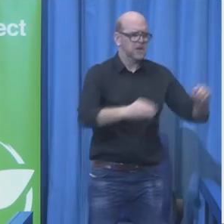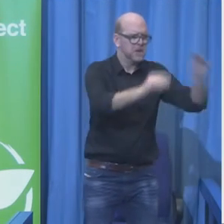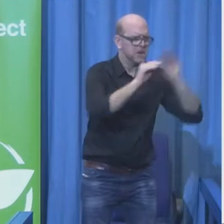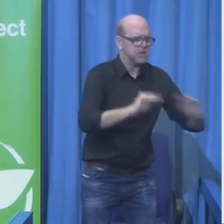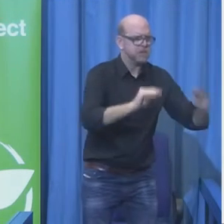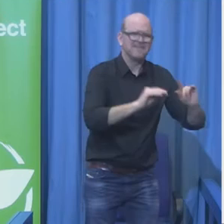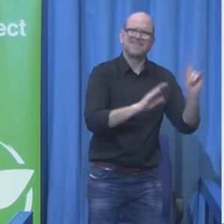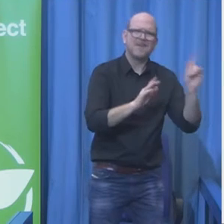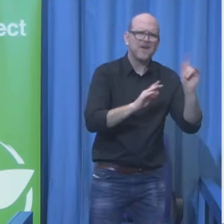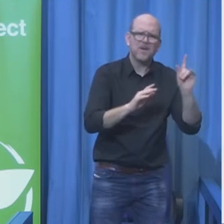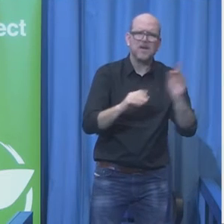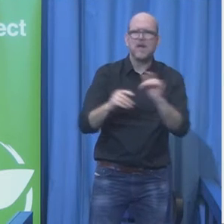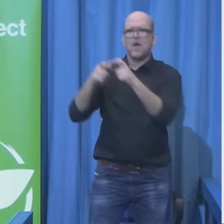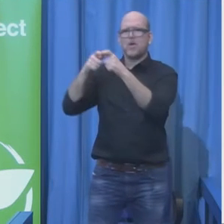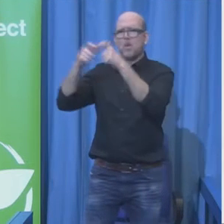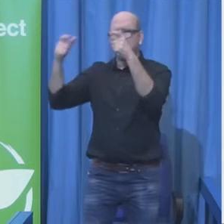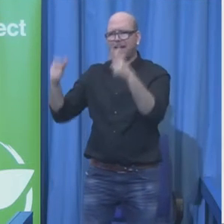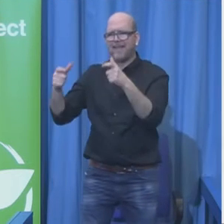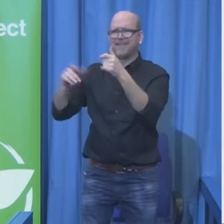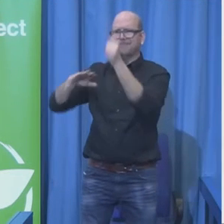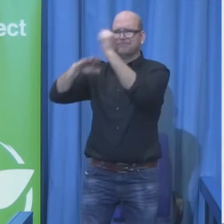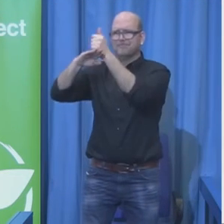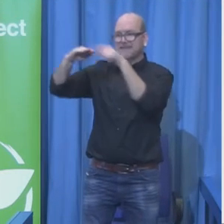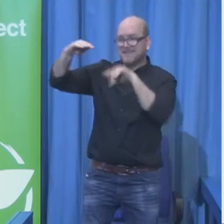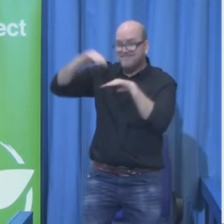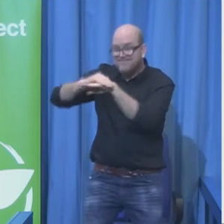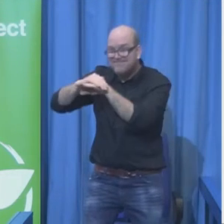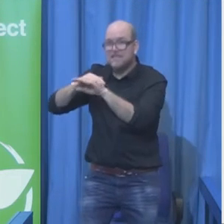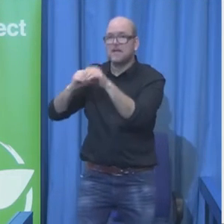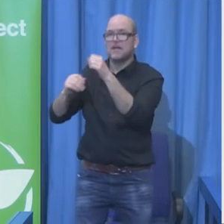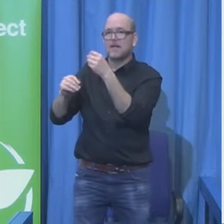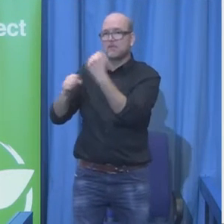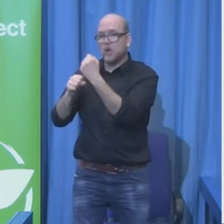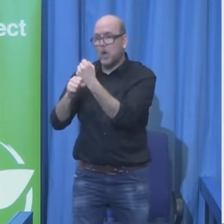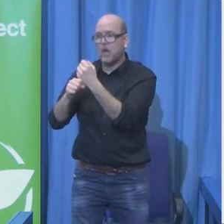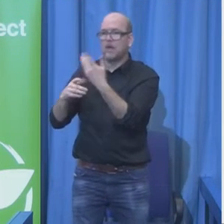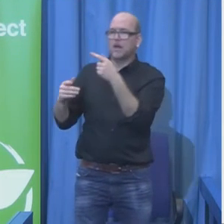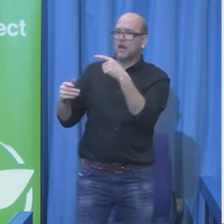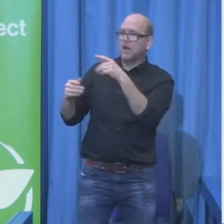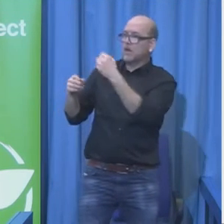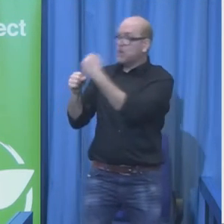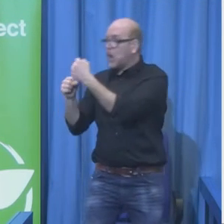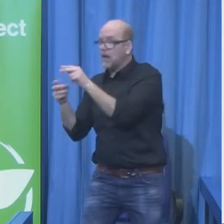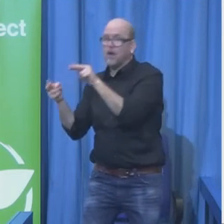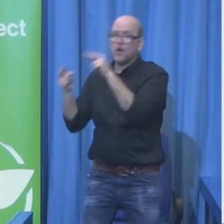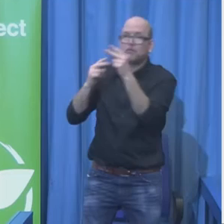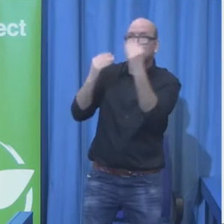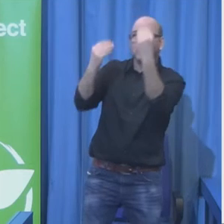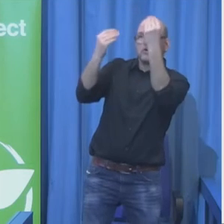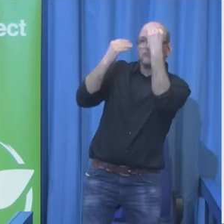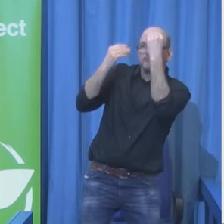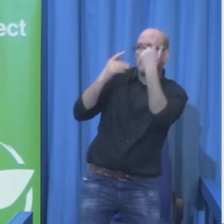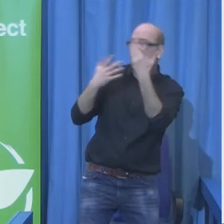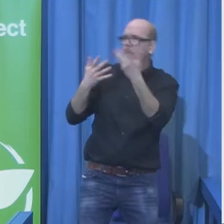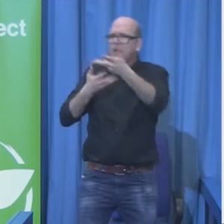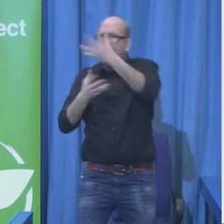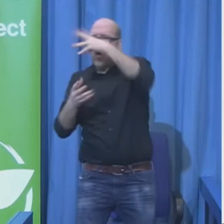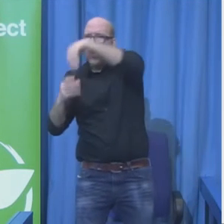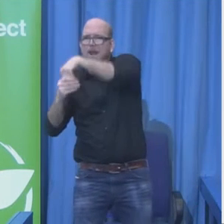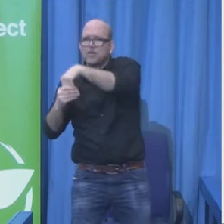better to have access in near the business. Thank you. Yes, thank you very much. Let me